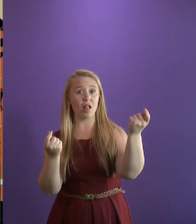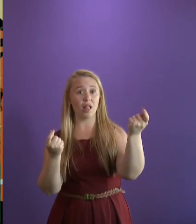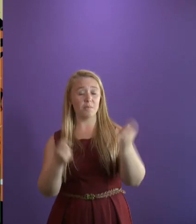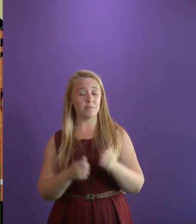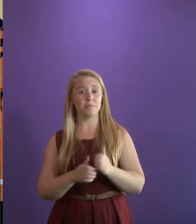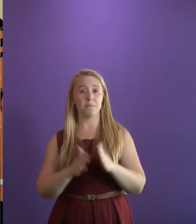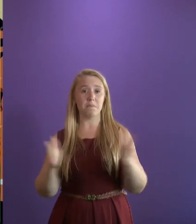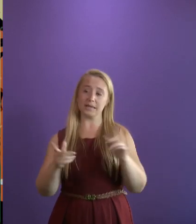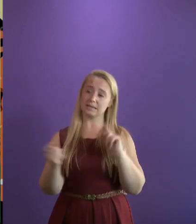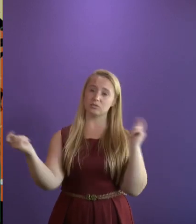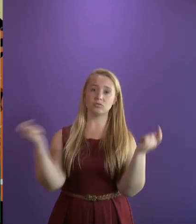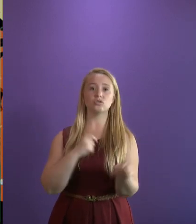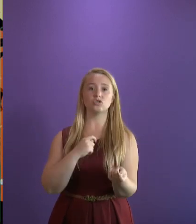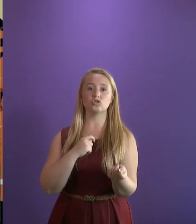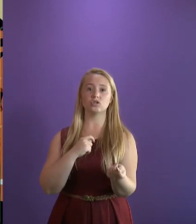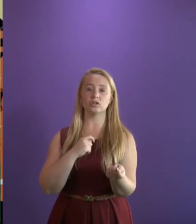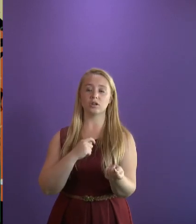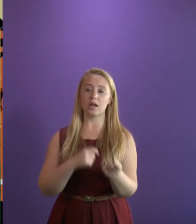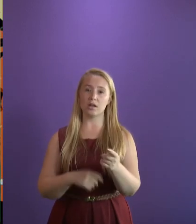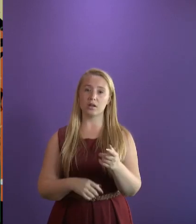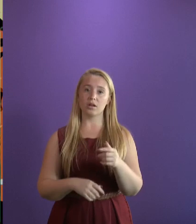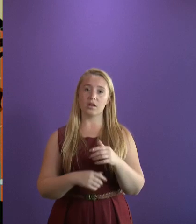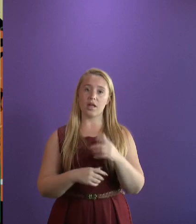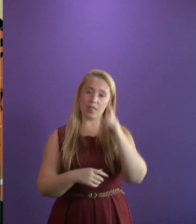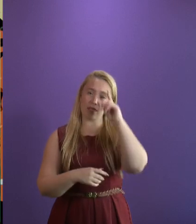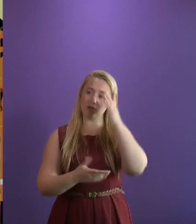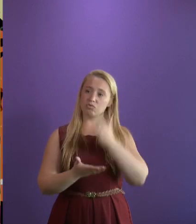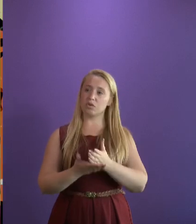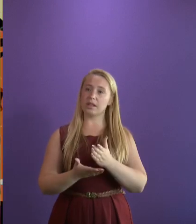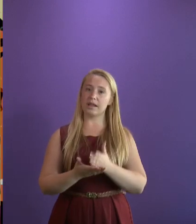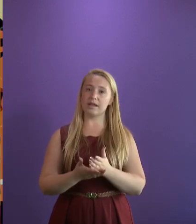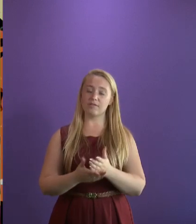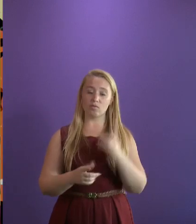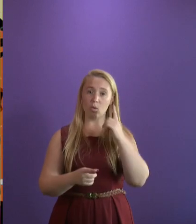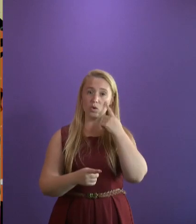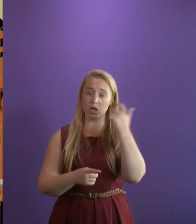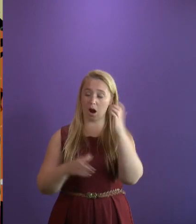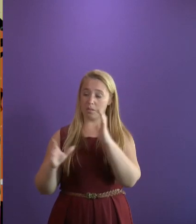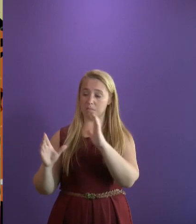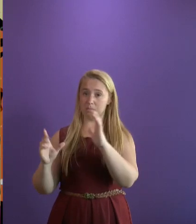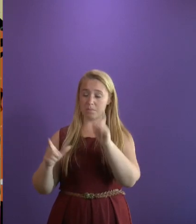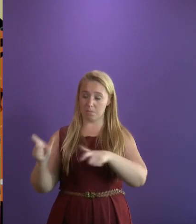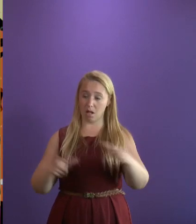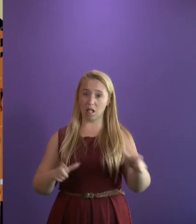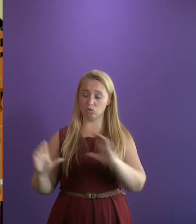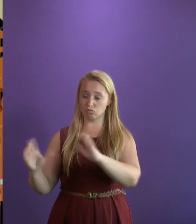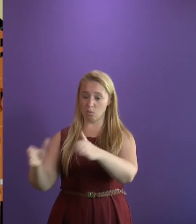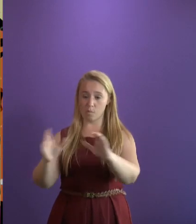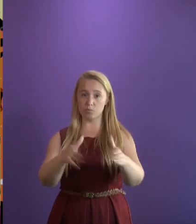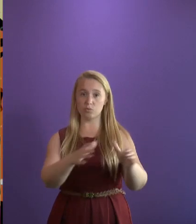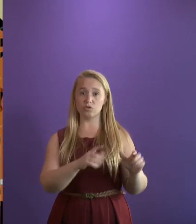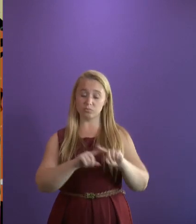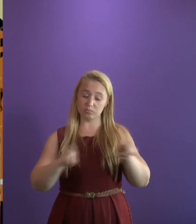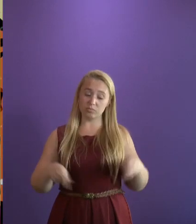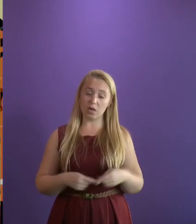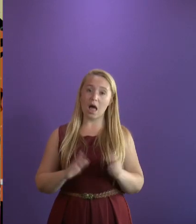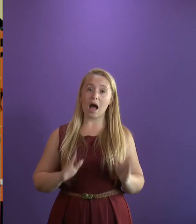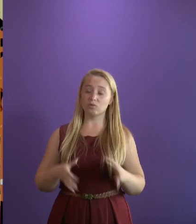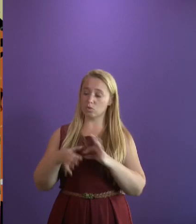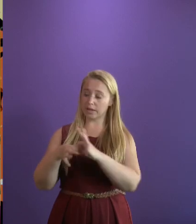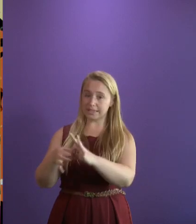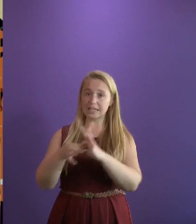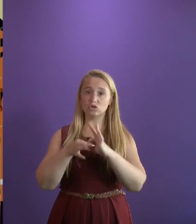So I think engaging with our bodies of young people and making sure that, you know, we're in here,